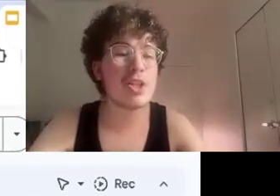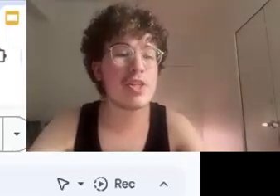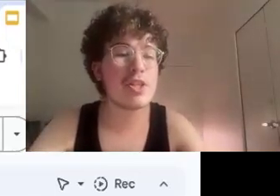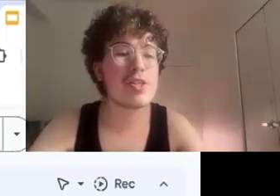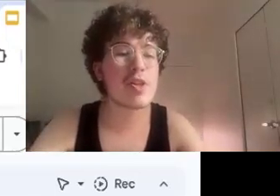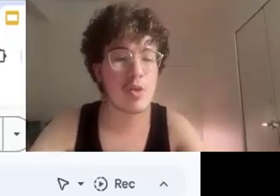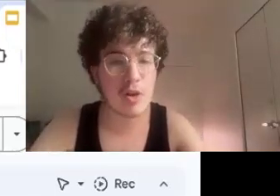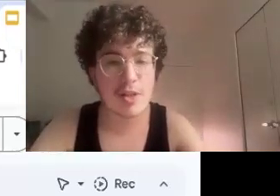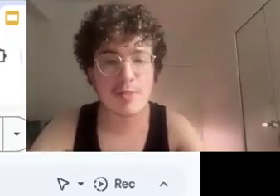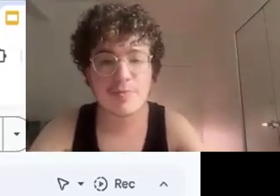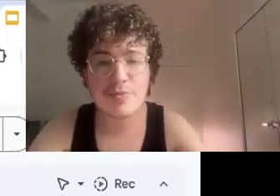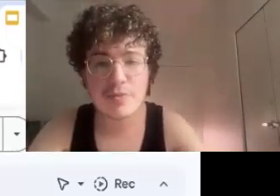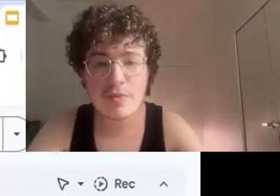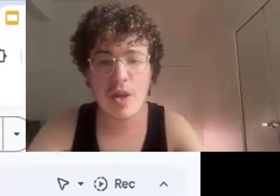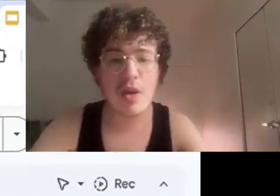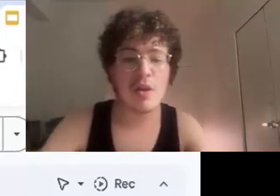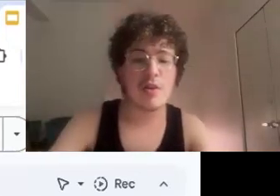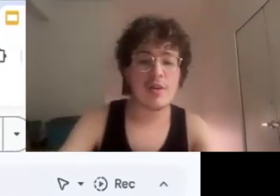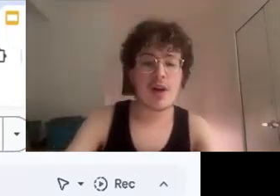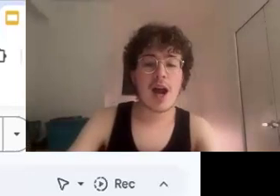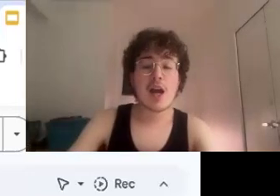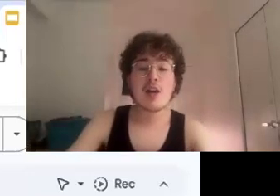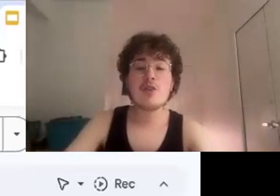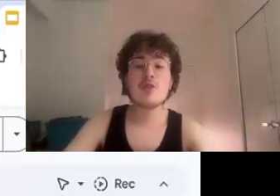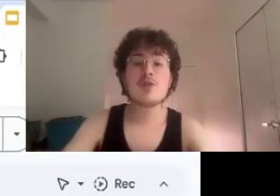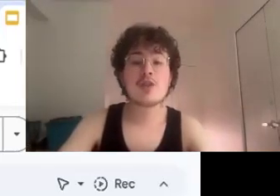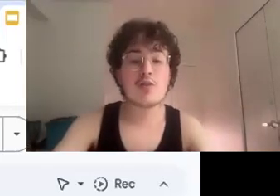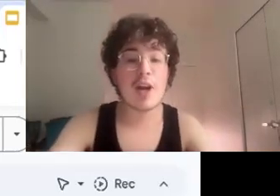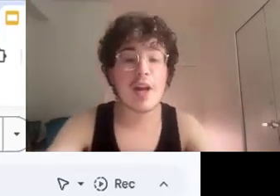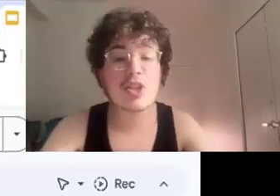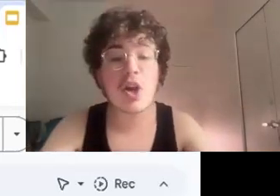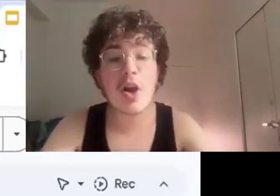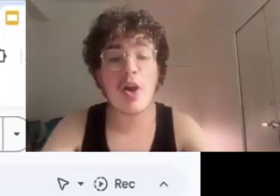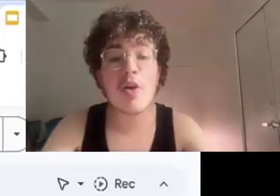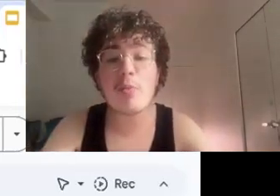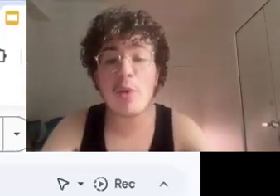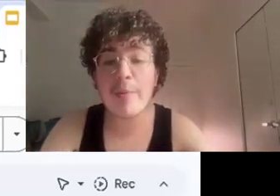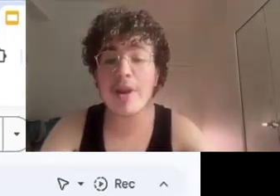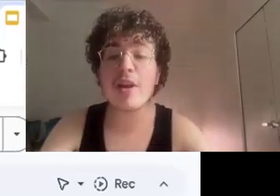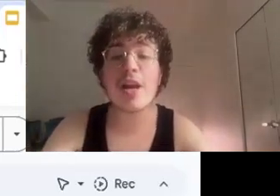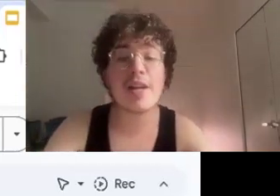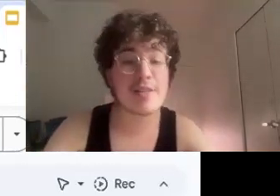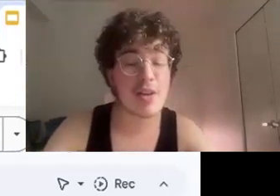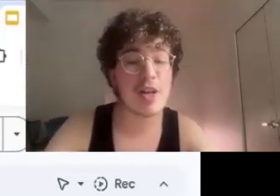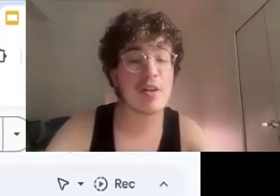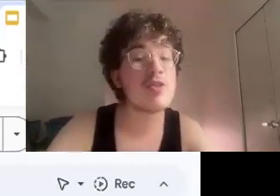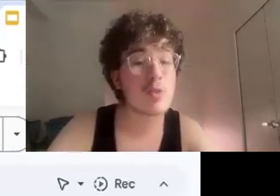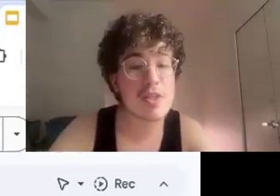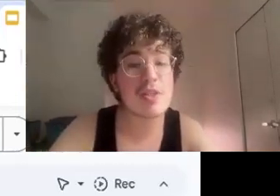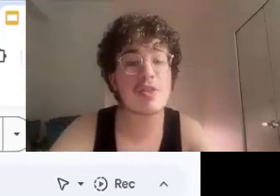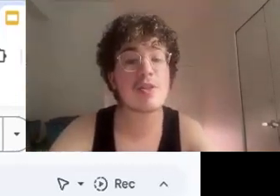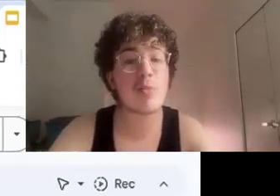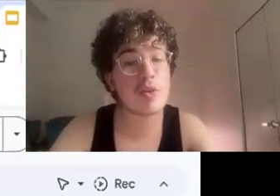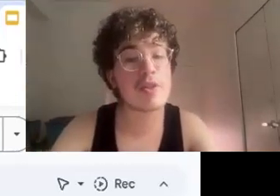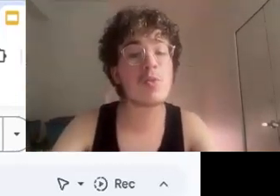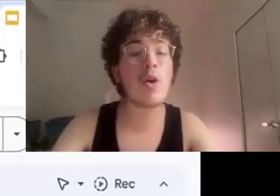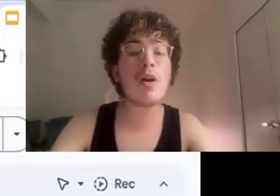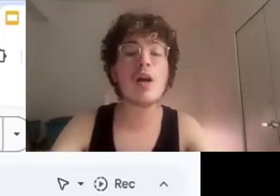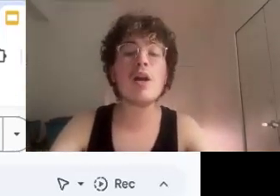Sexual Psychopath Law and the Rise of Medico-Legal Reasoning. So California's 1939